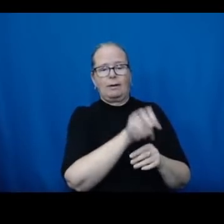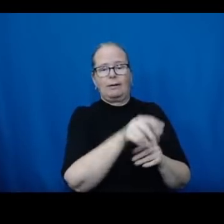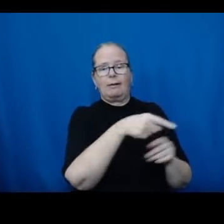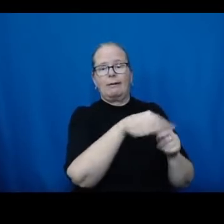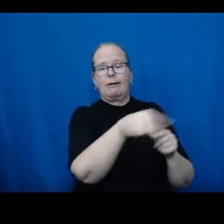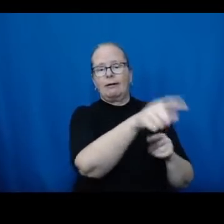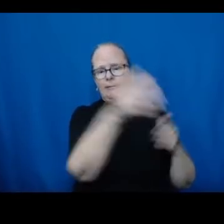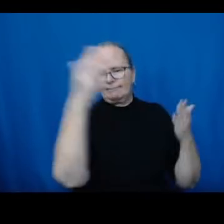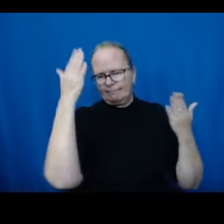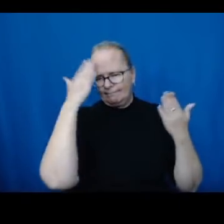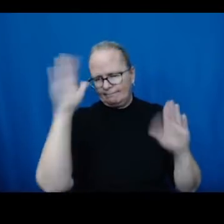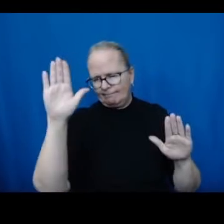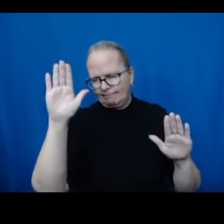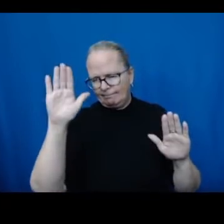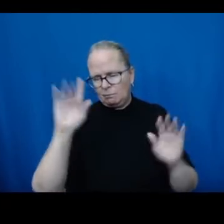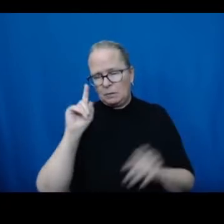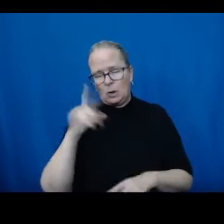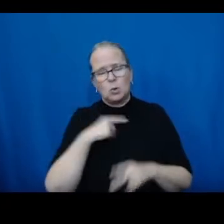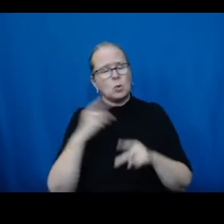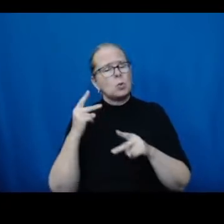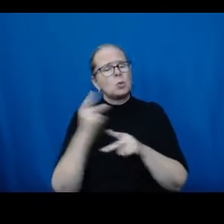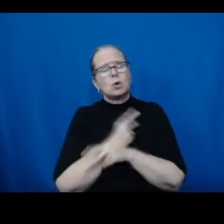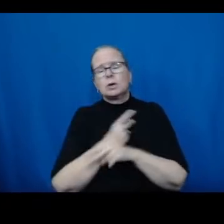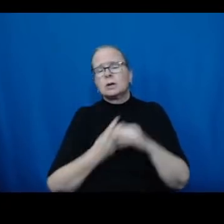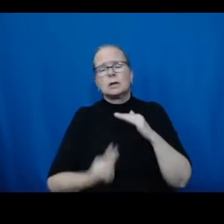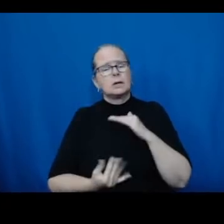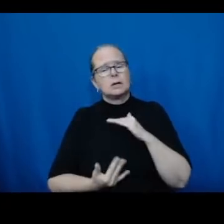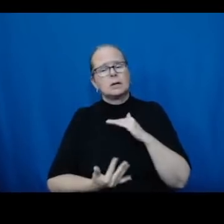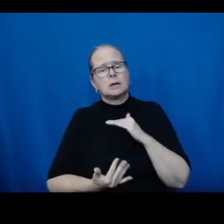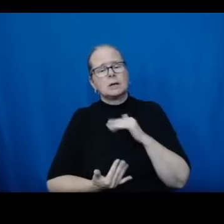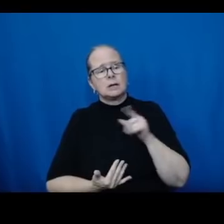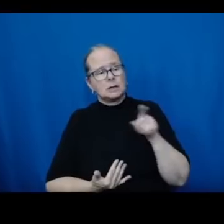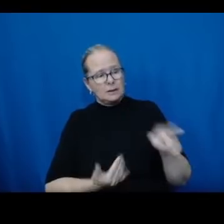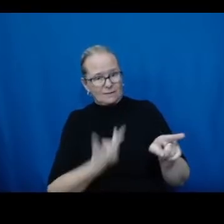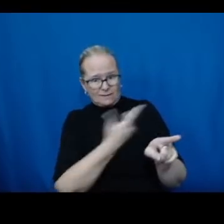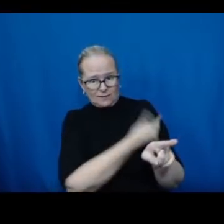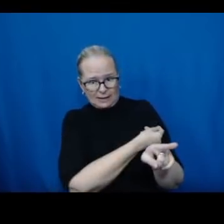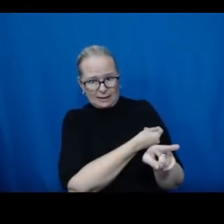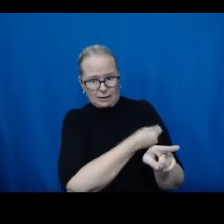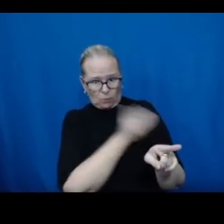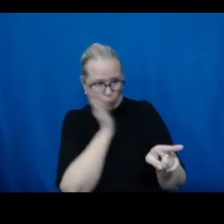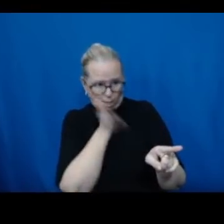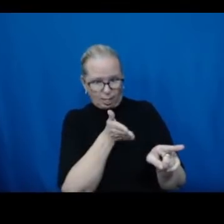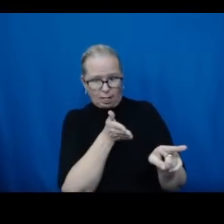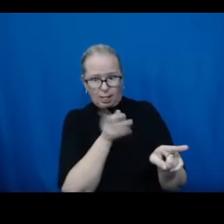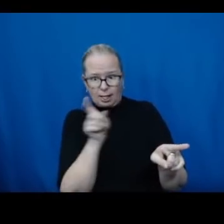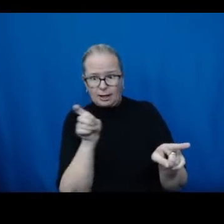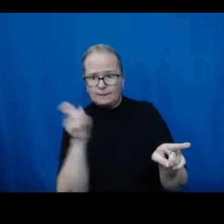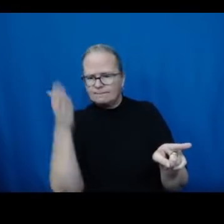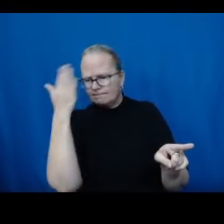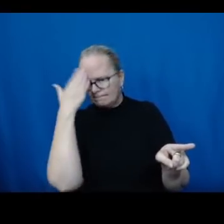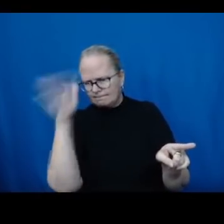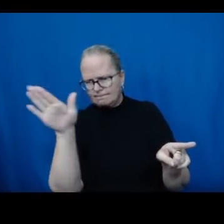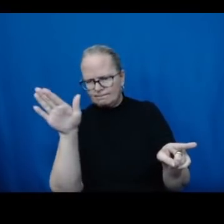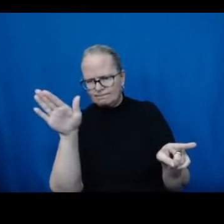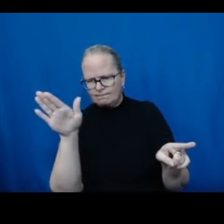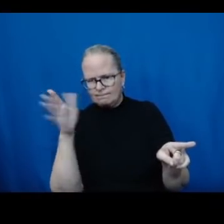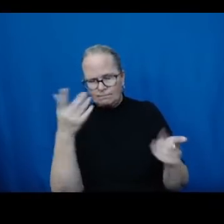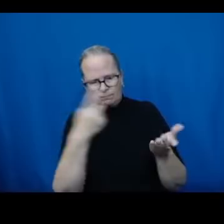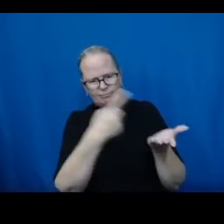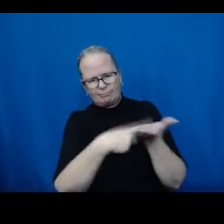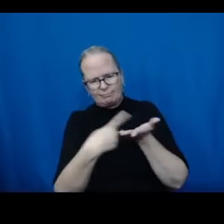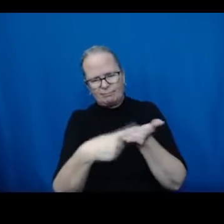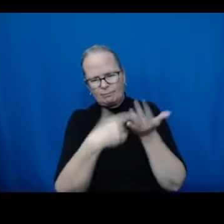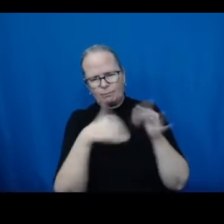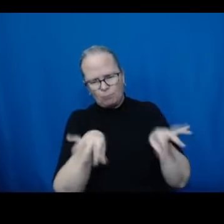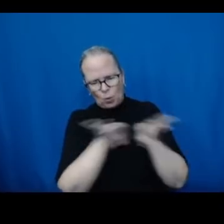but that those conversations still matter and they still make a difference, even when the person doesn't go like throwing